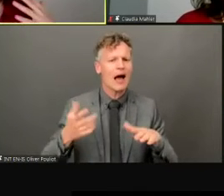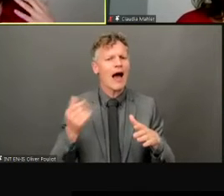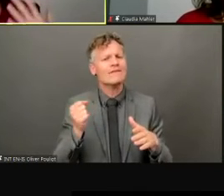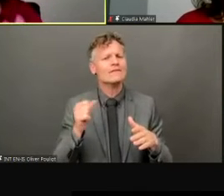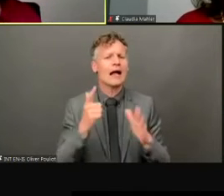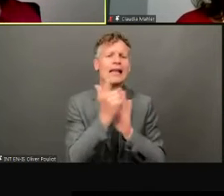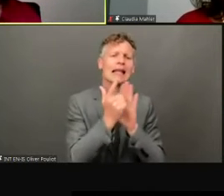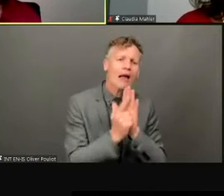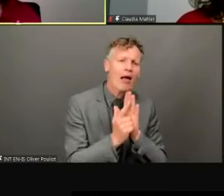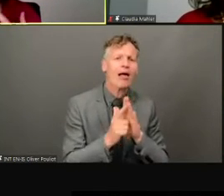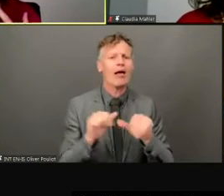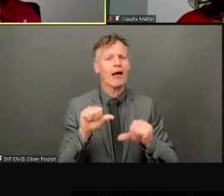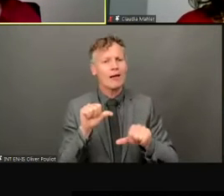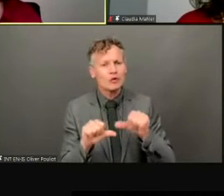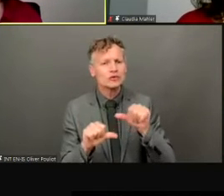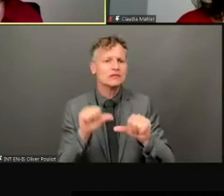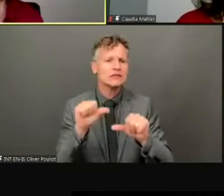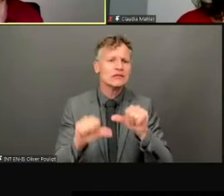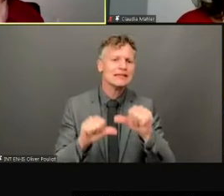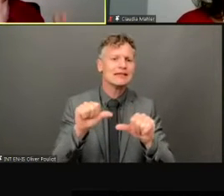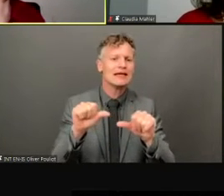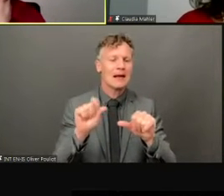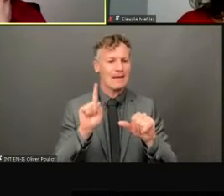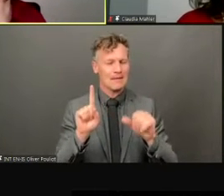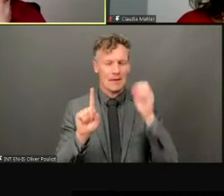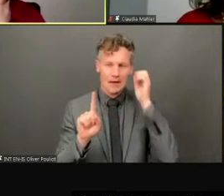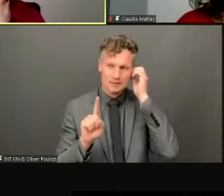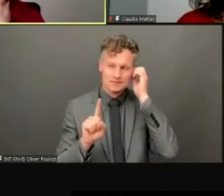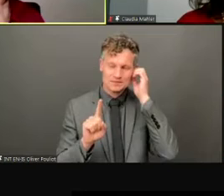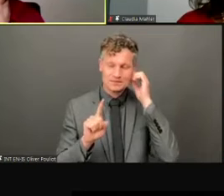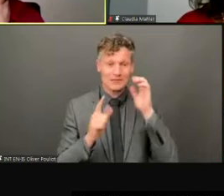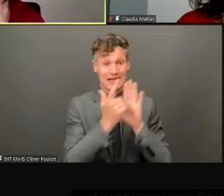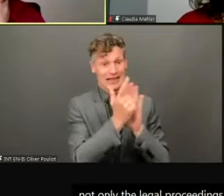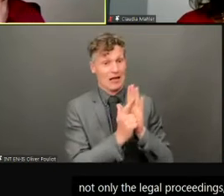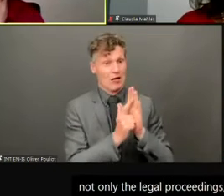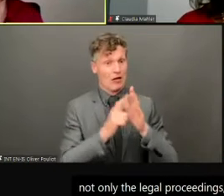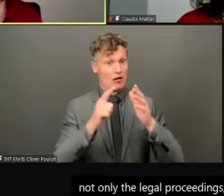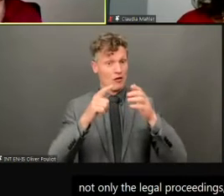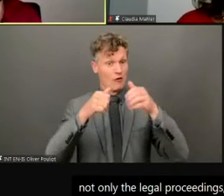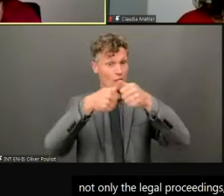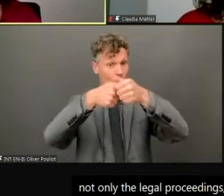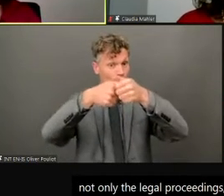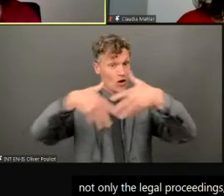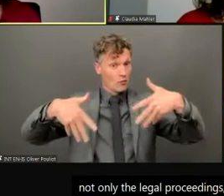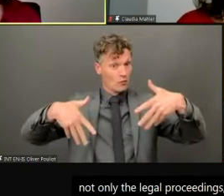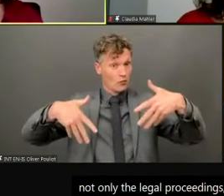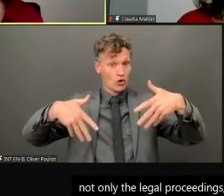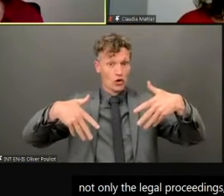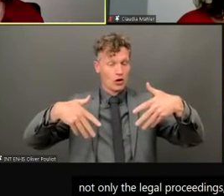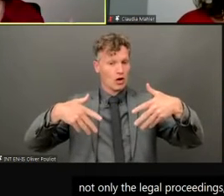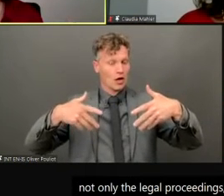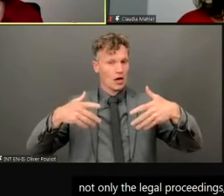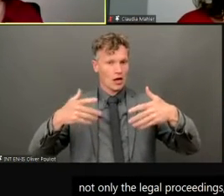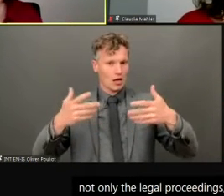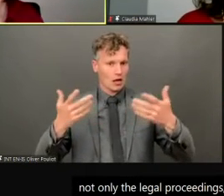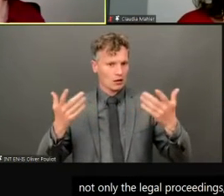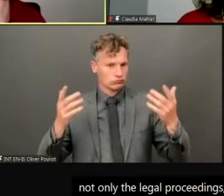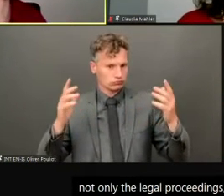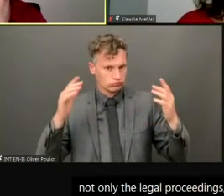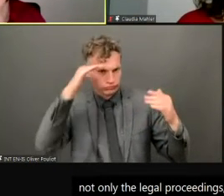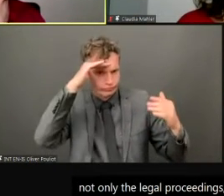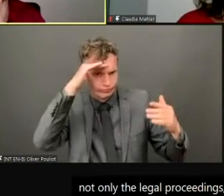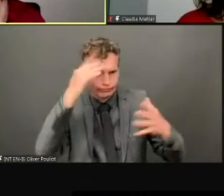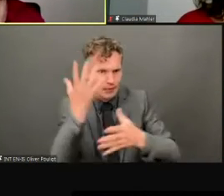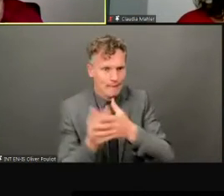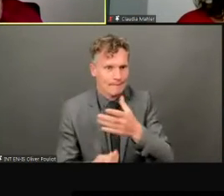It's also the lack of a legal framework. When we lack an explicit prohibition of age discrimination in all areas